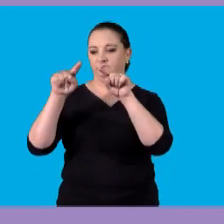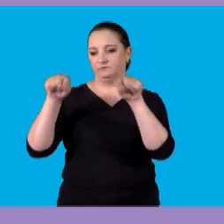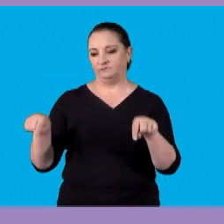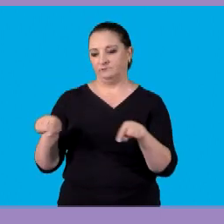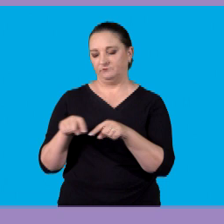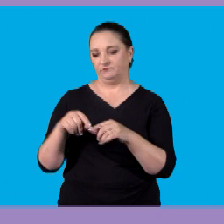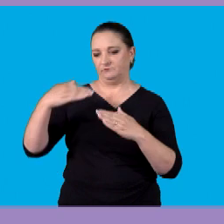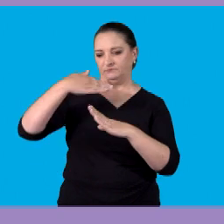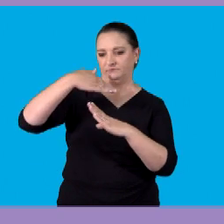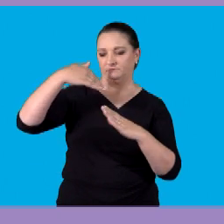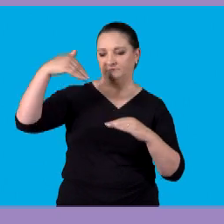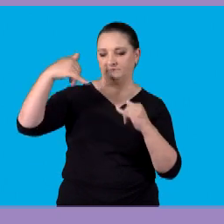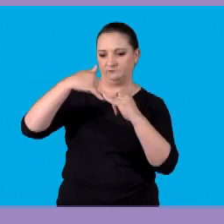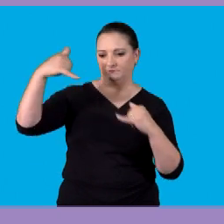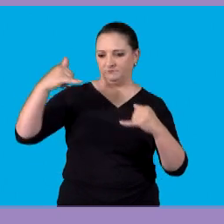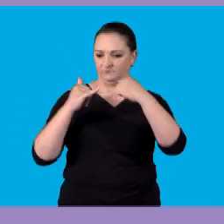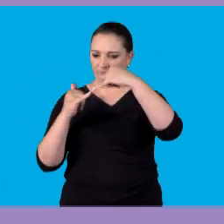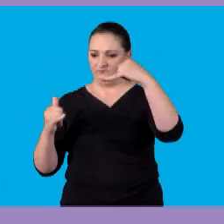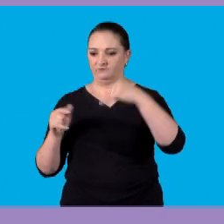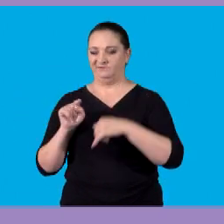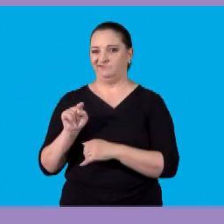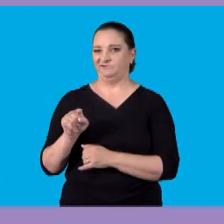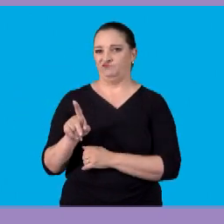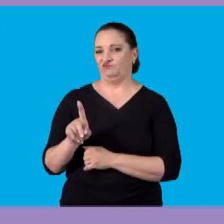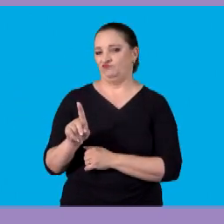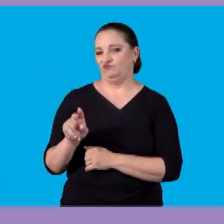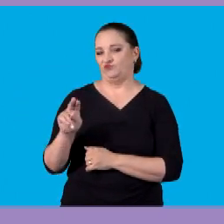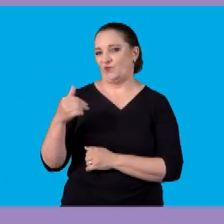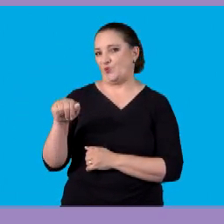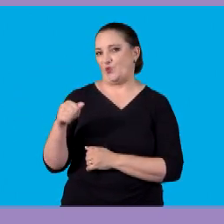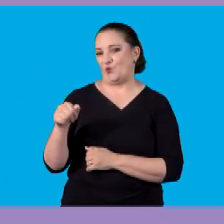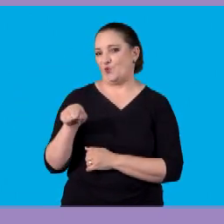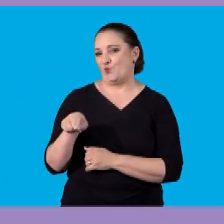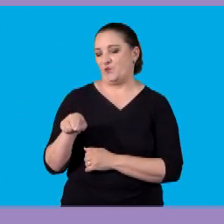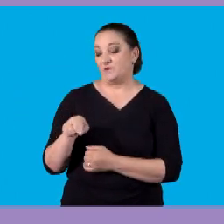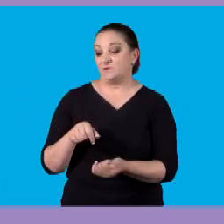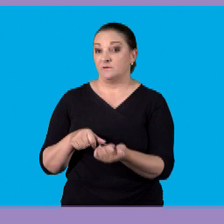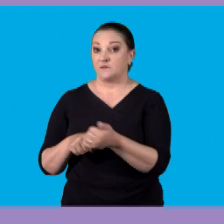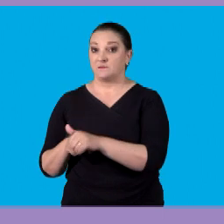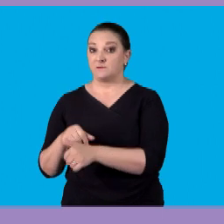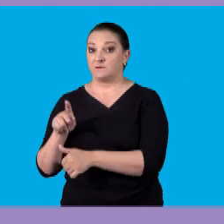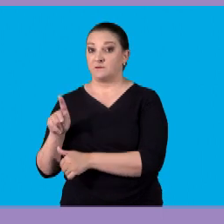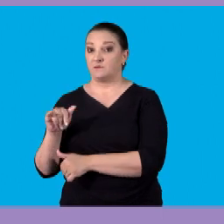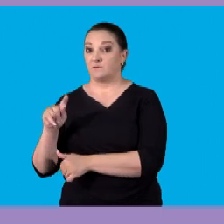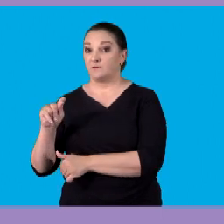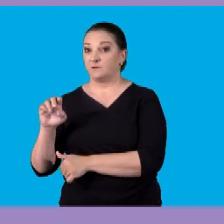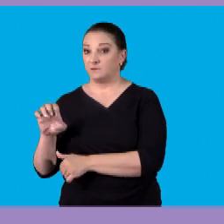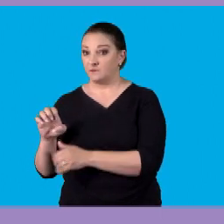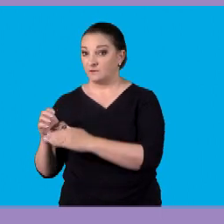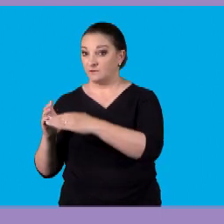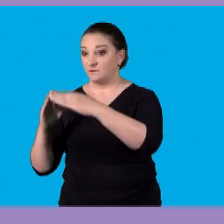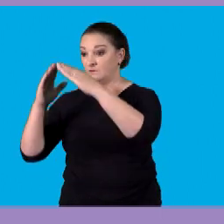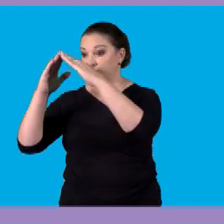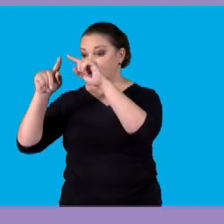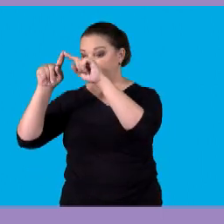a trapezium? Do those diagonals bisect each other? No, they do not. And when it